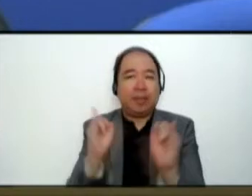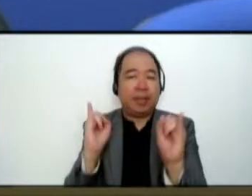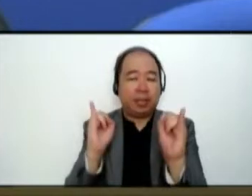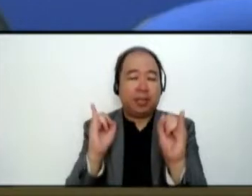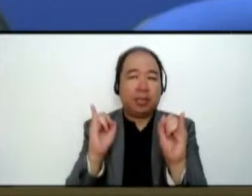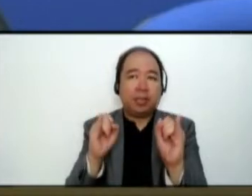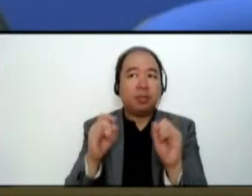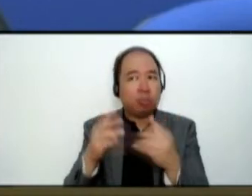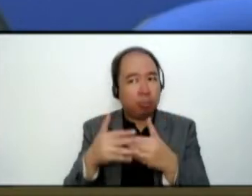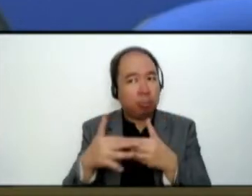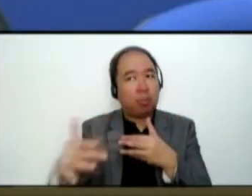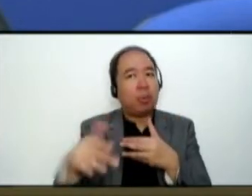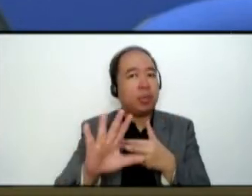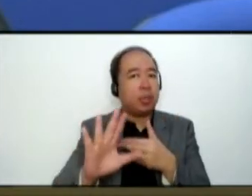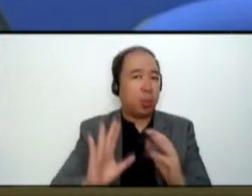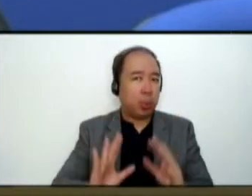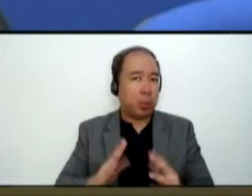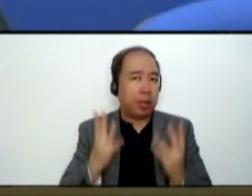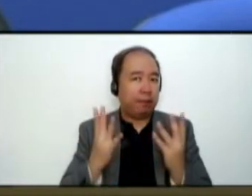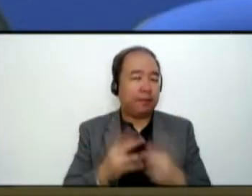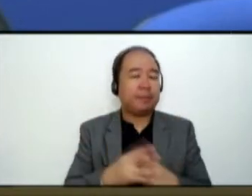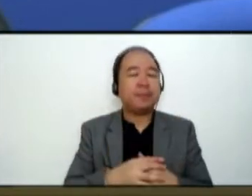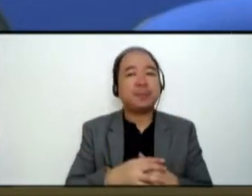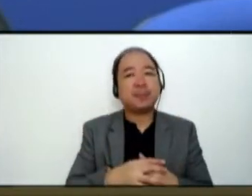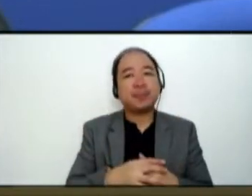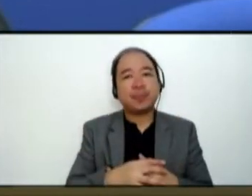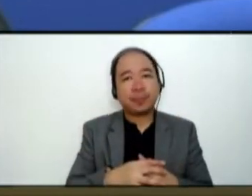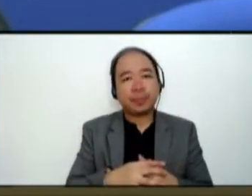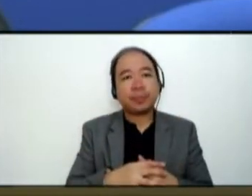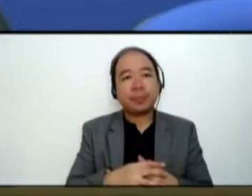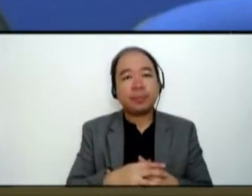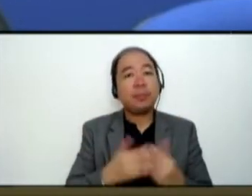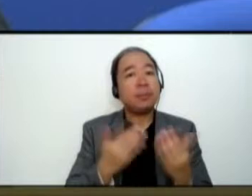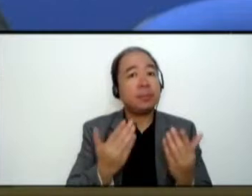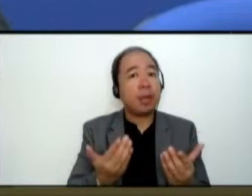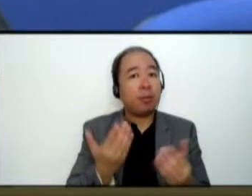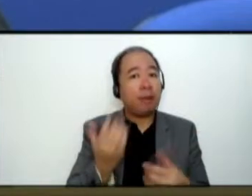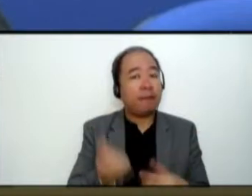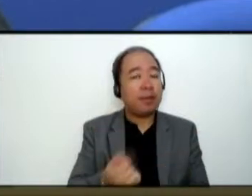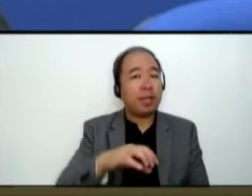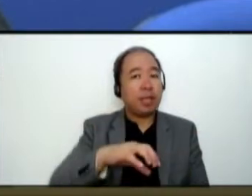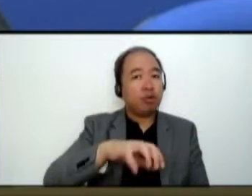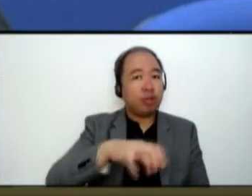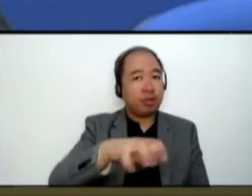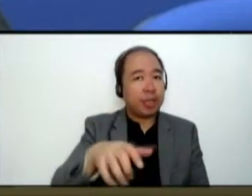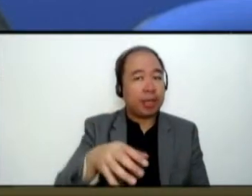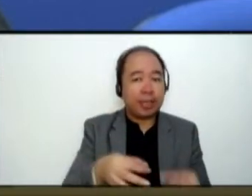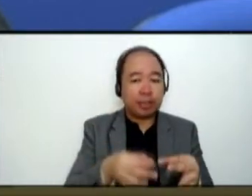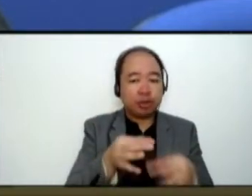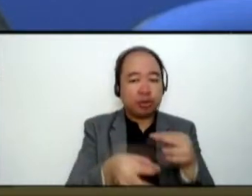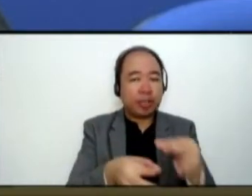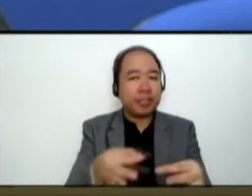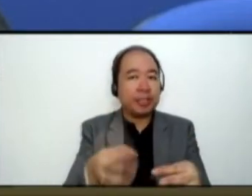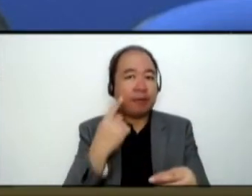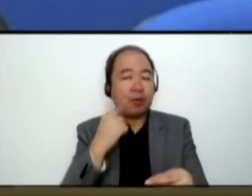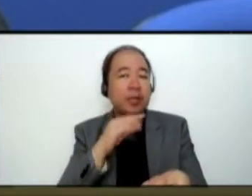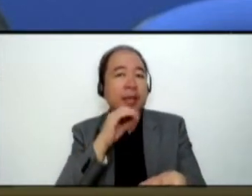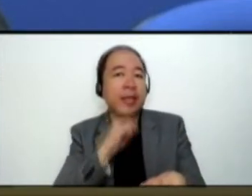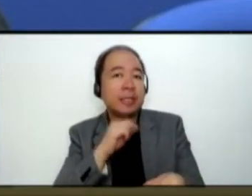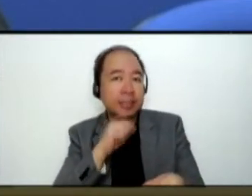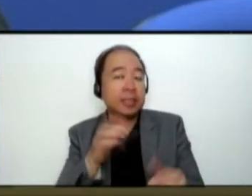life. Currently, we have national strategy of aging to prepare the future